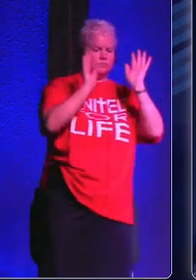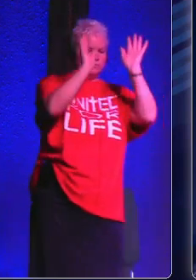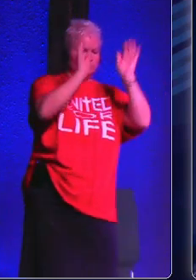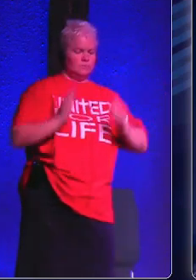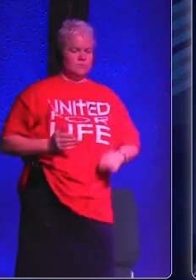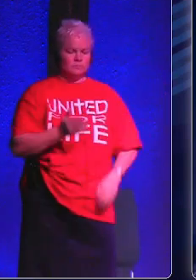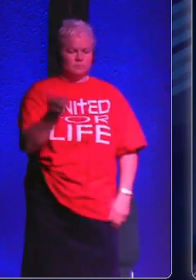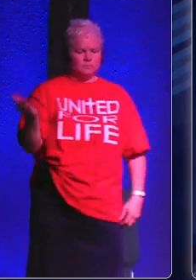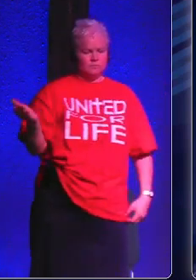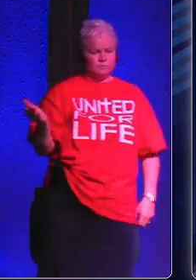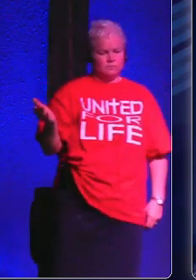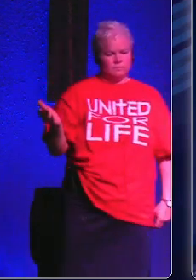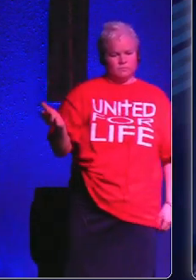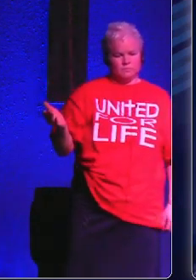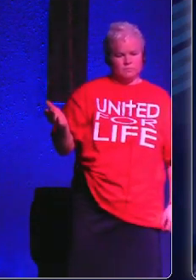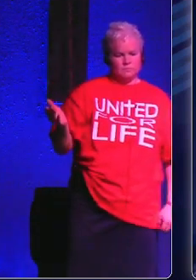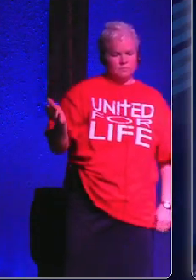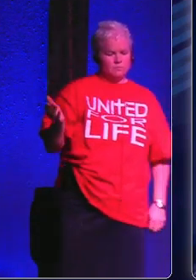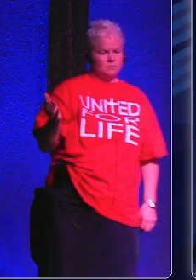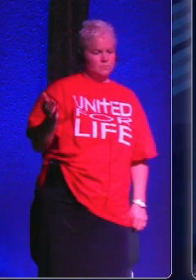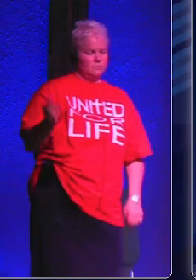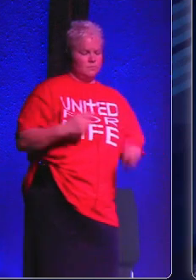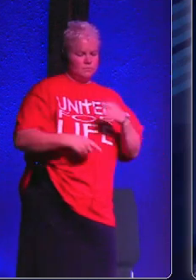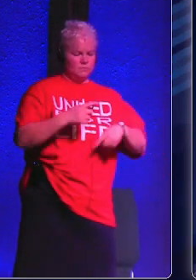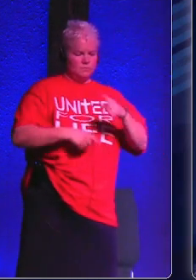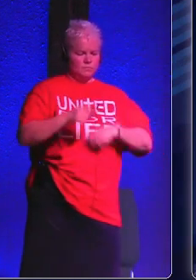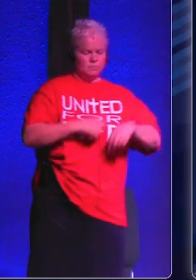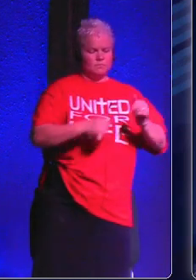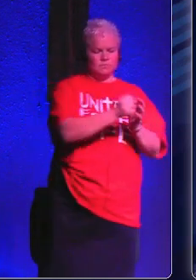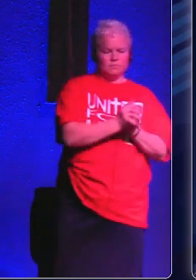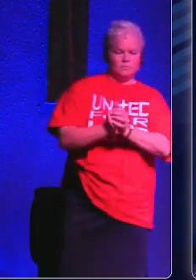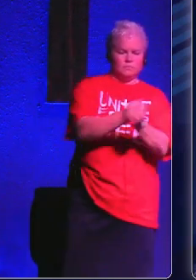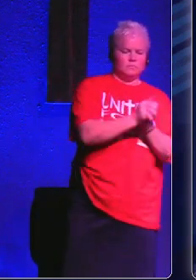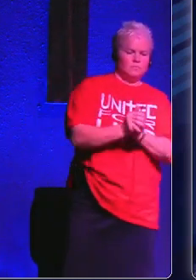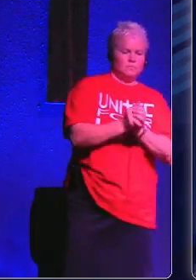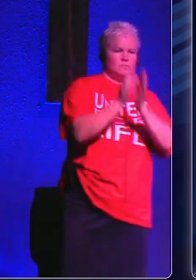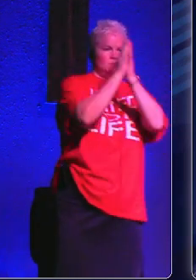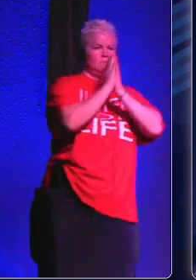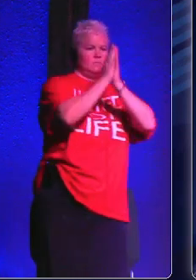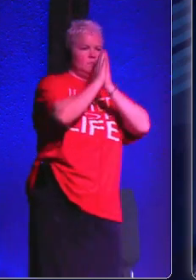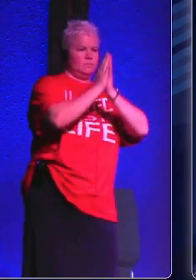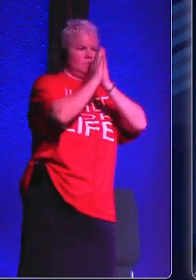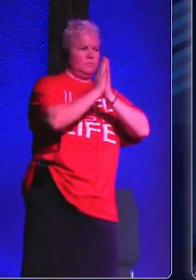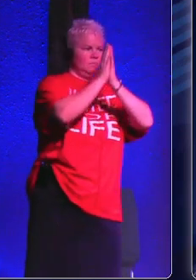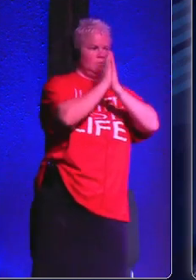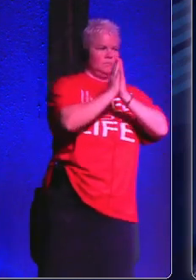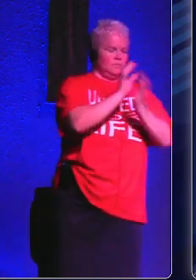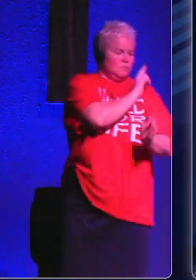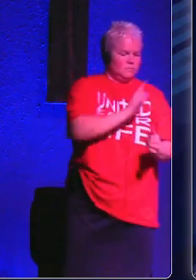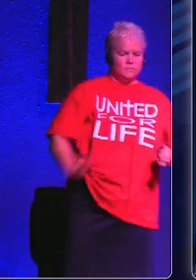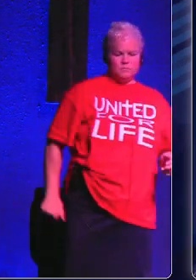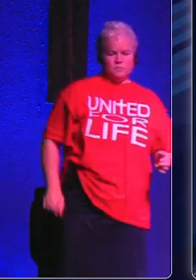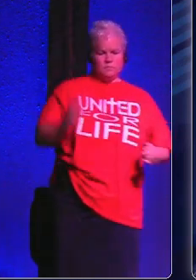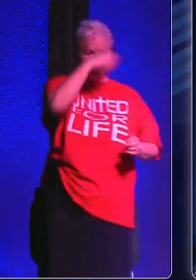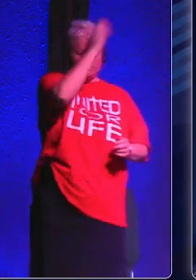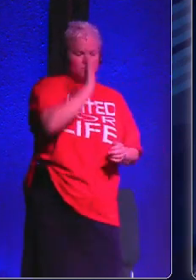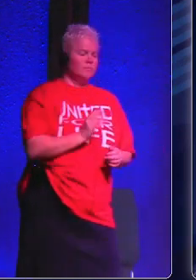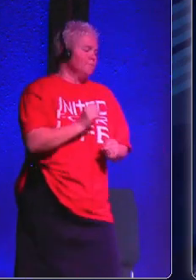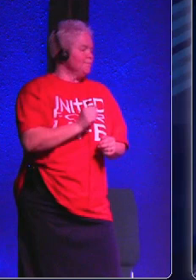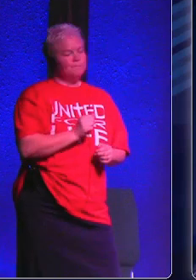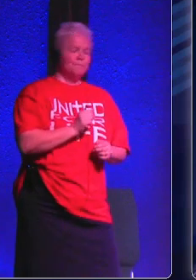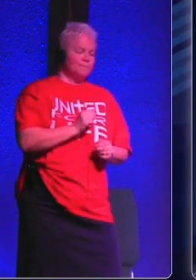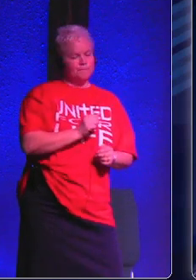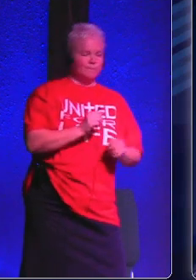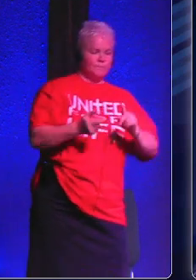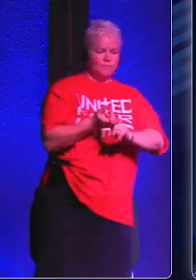what a great thing it is that we can come together and worship. Lord God, we get to hang out, we get